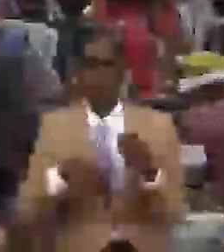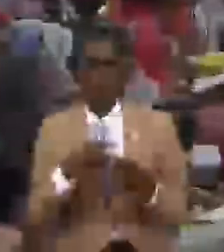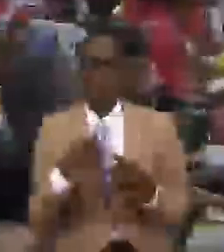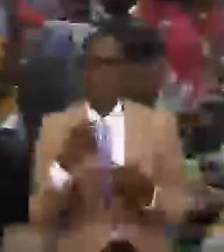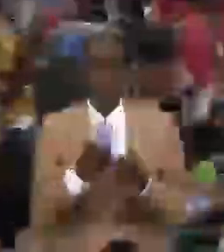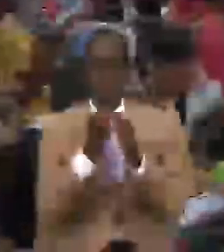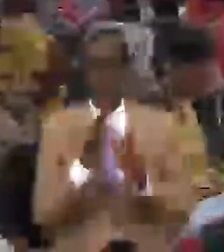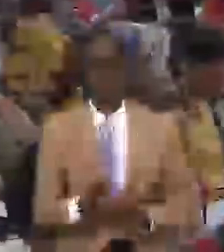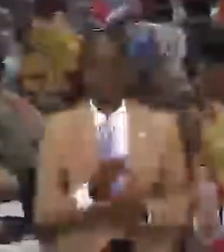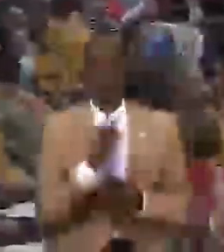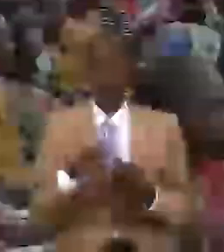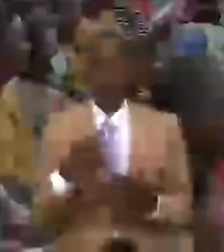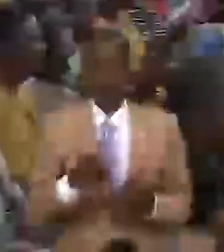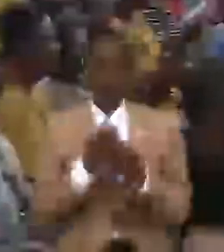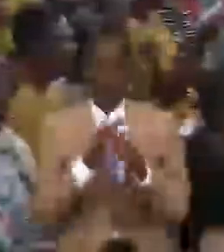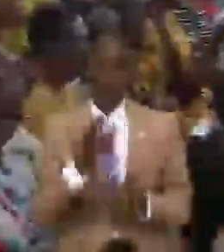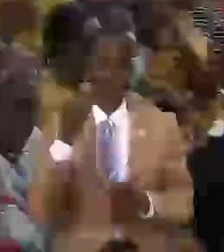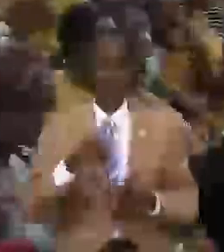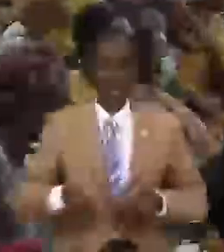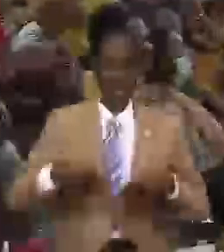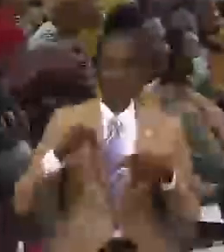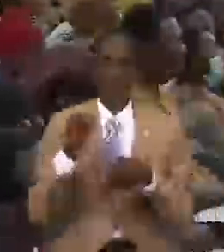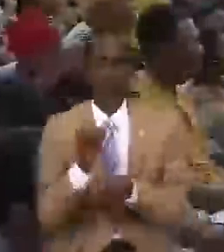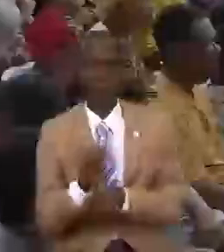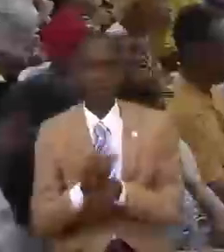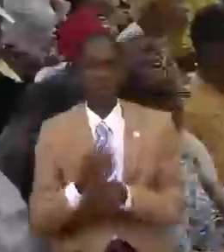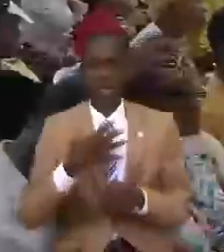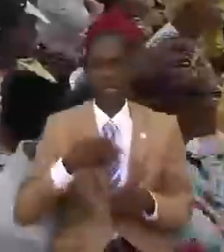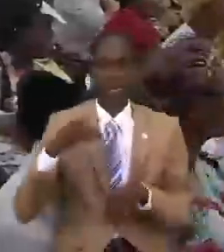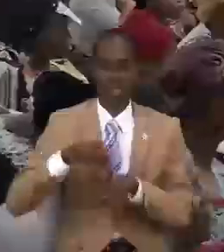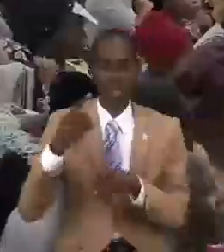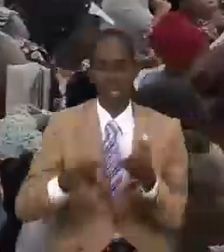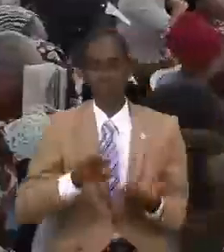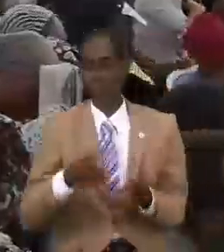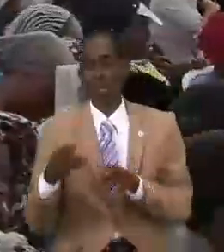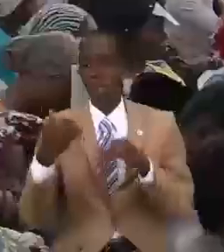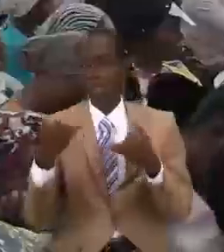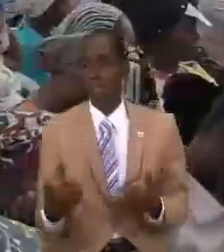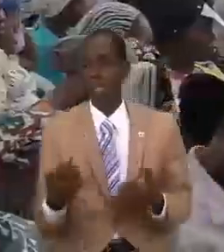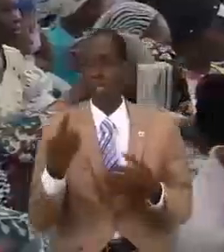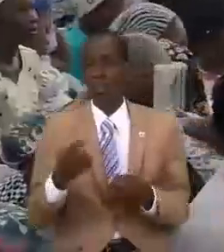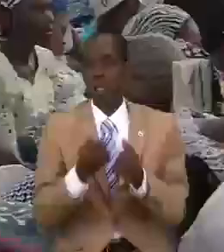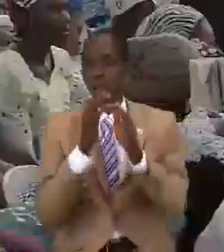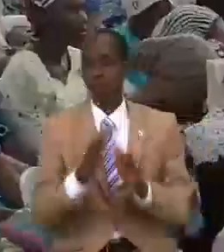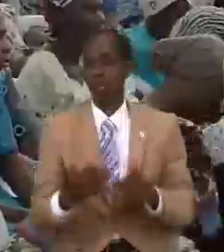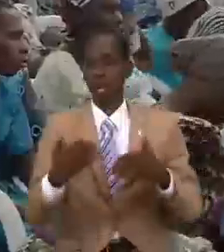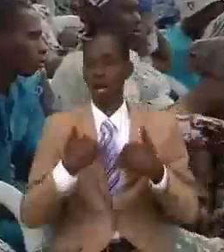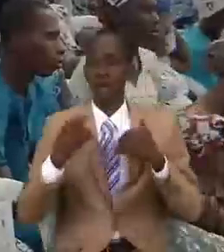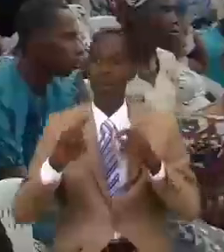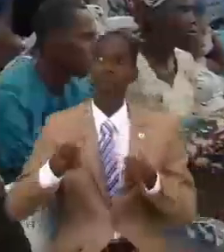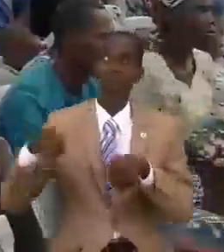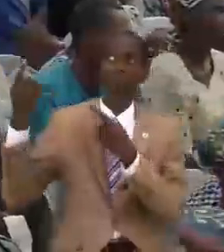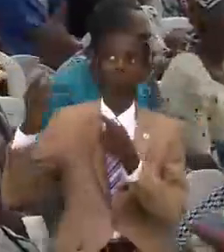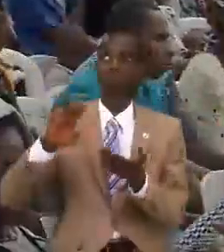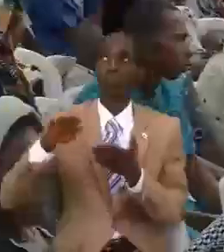died. But now that the apostles have gone, and we are all here, all the creatures of the world, everyone in